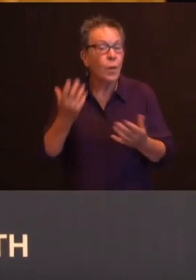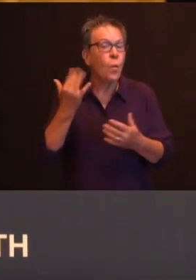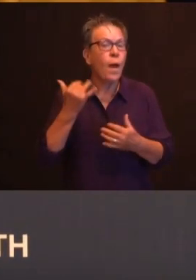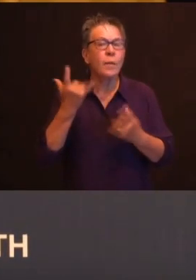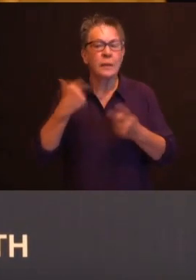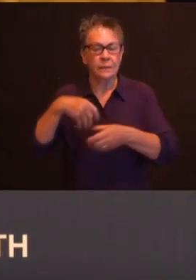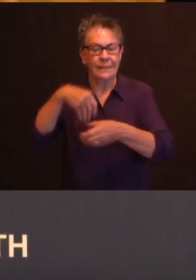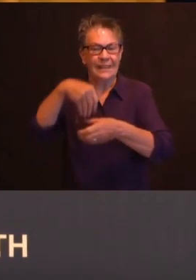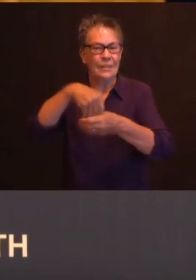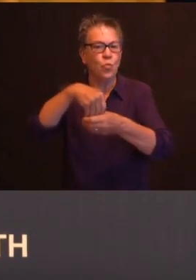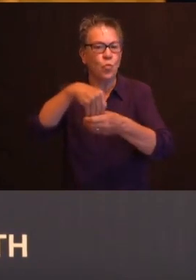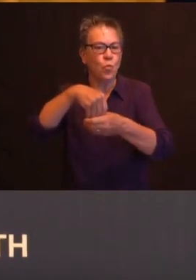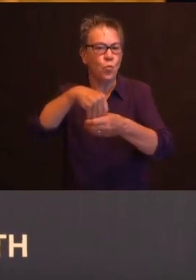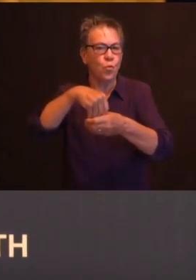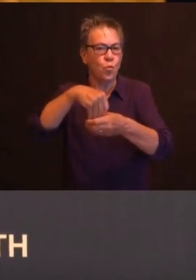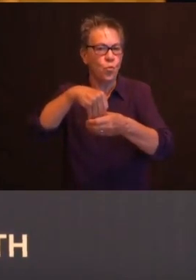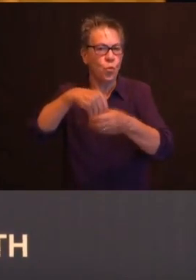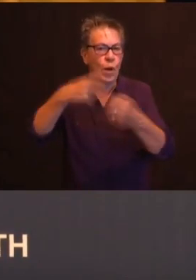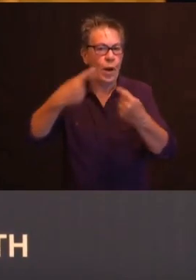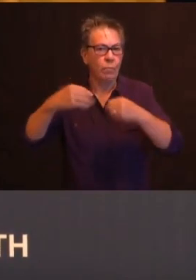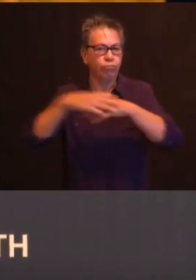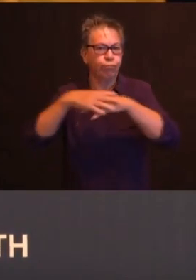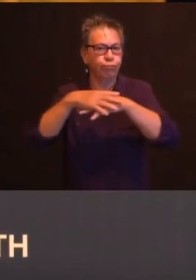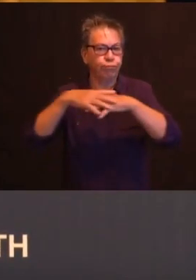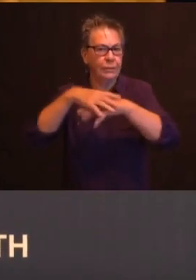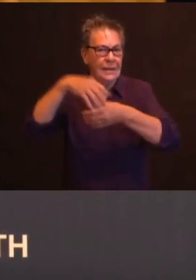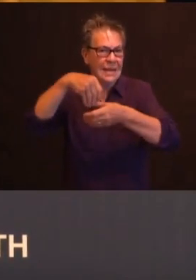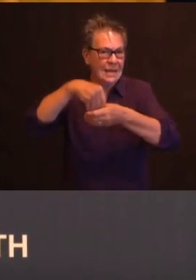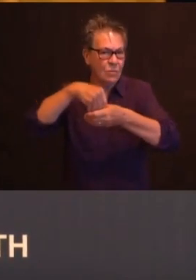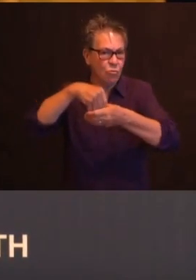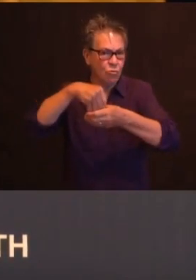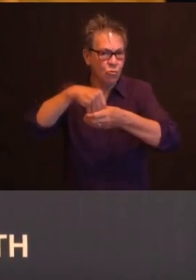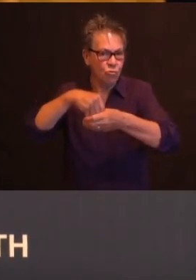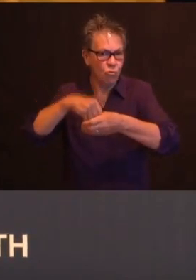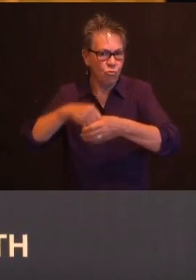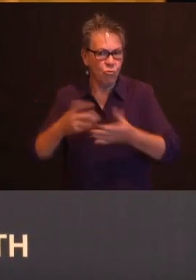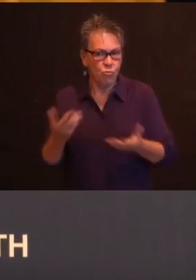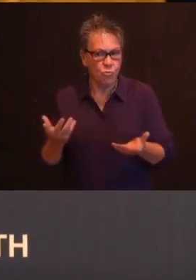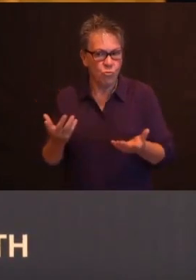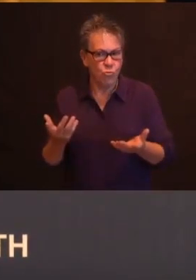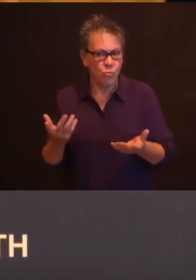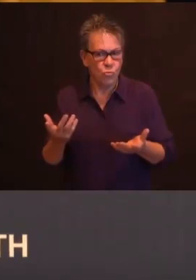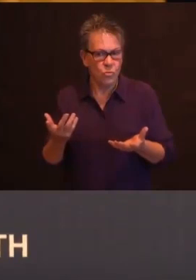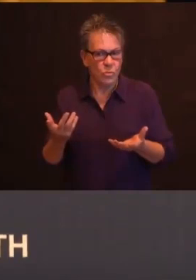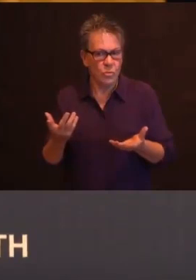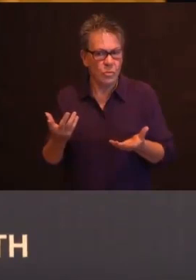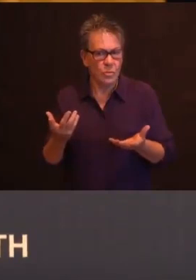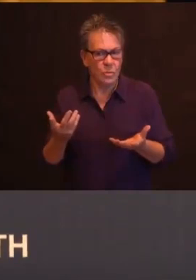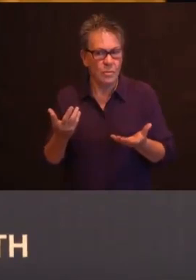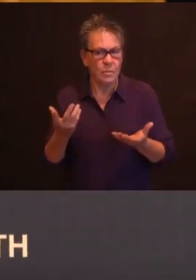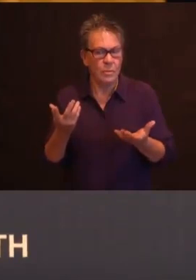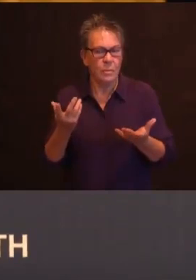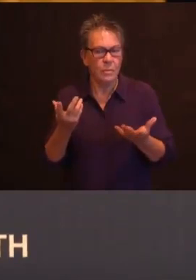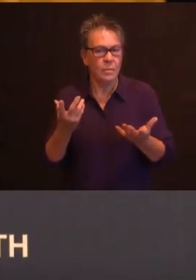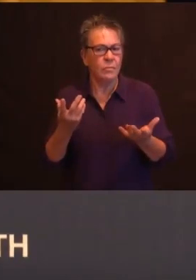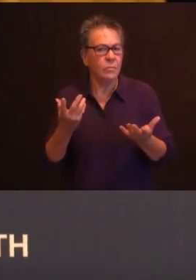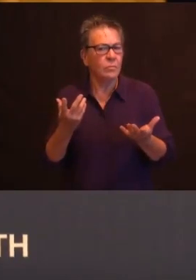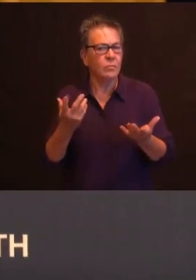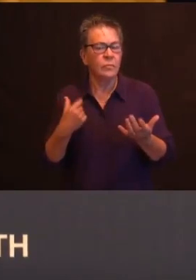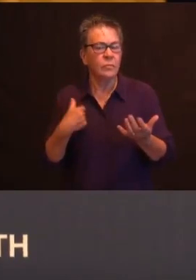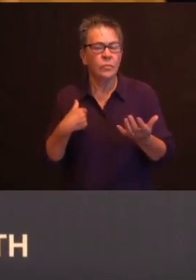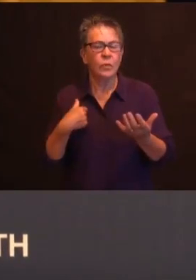were horrified by what we were seeing. And so we had to put the brakes on it. I have nothing but sympathy for the